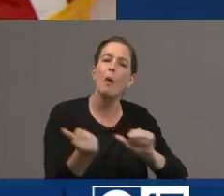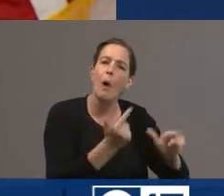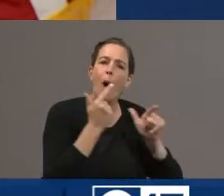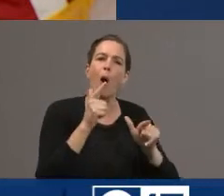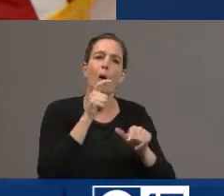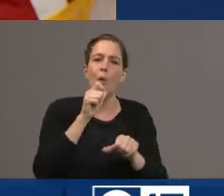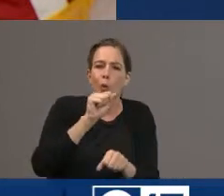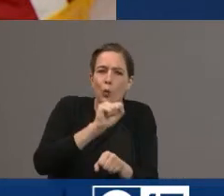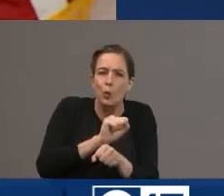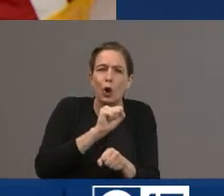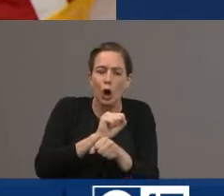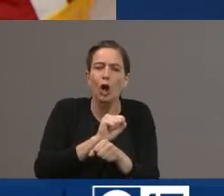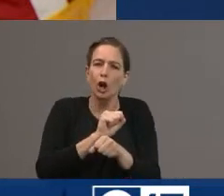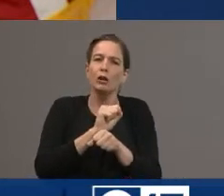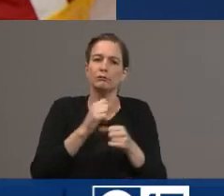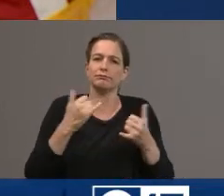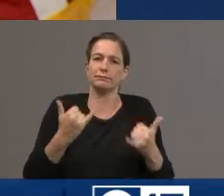response.